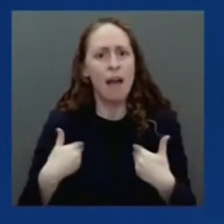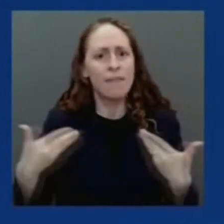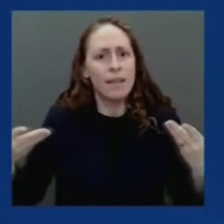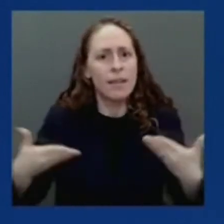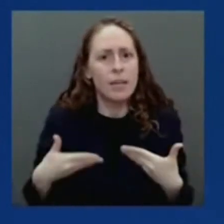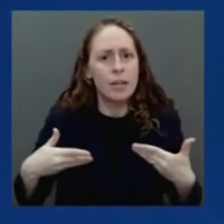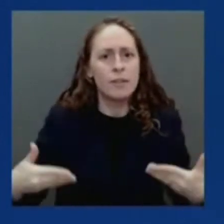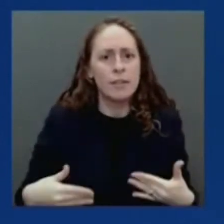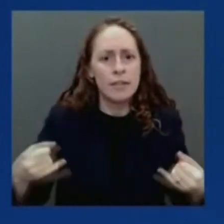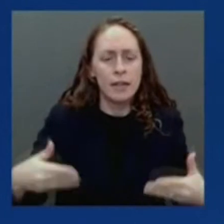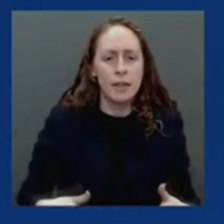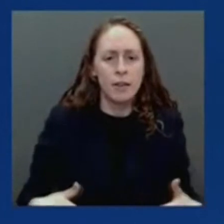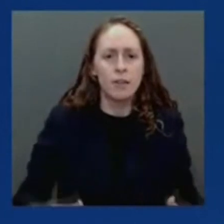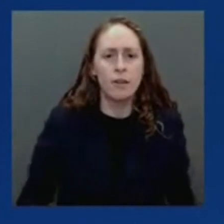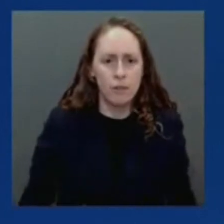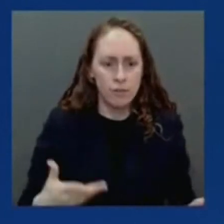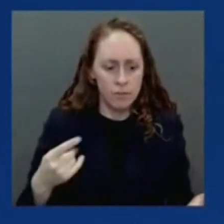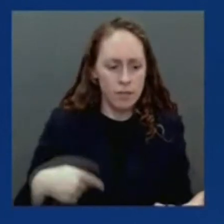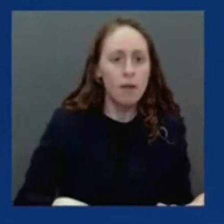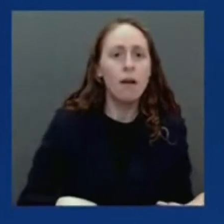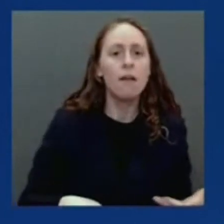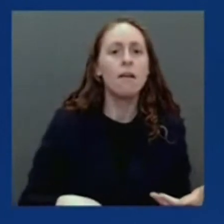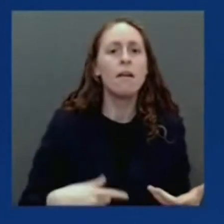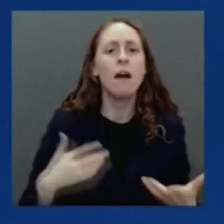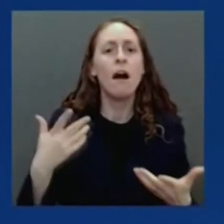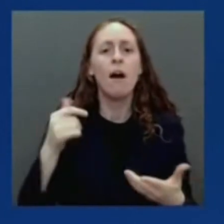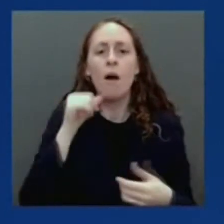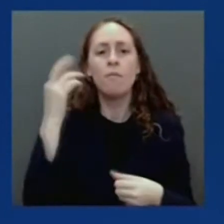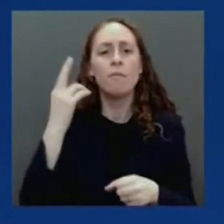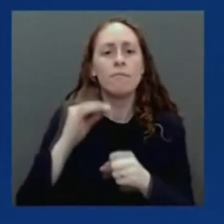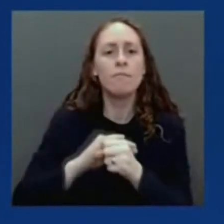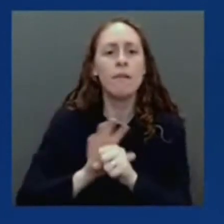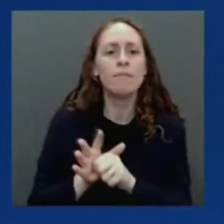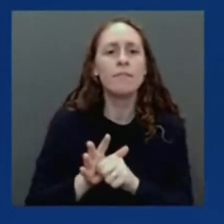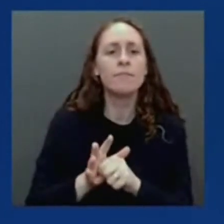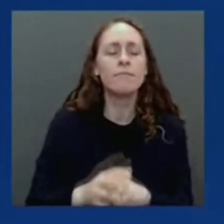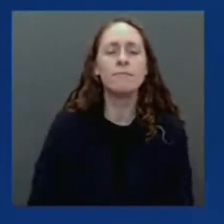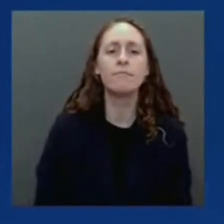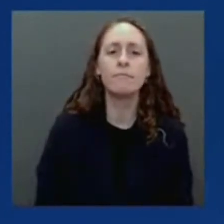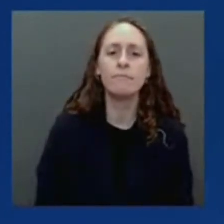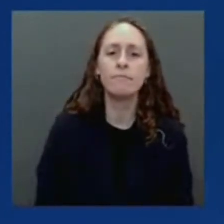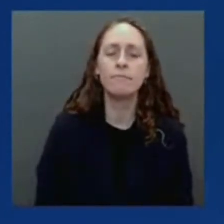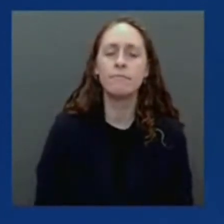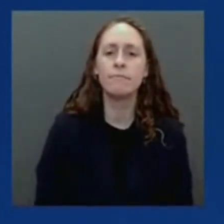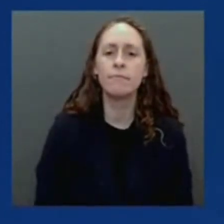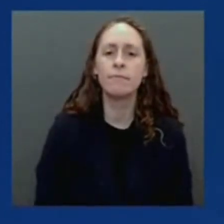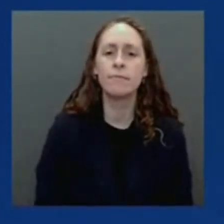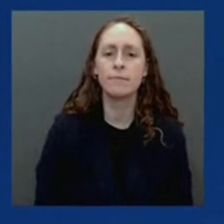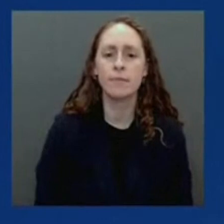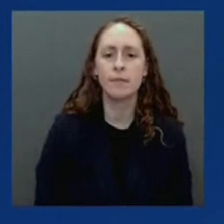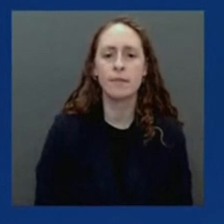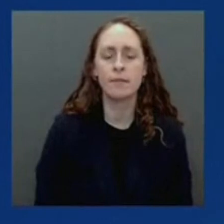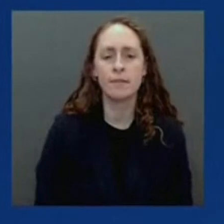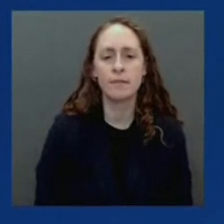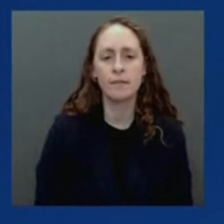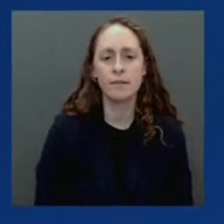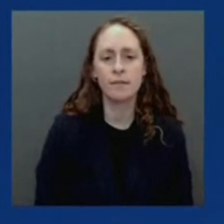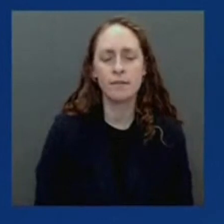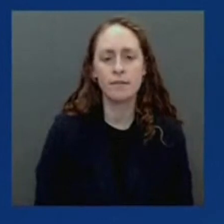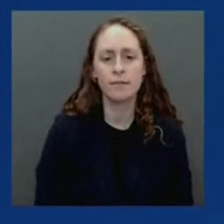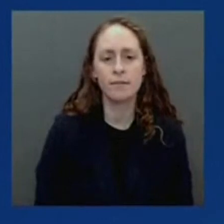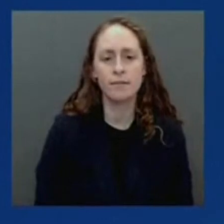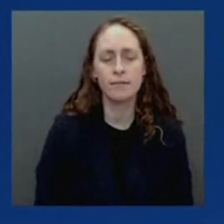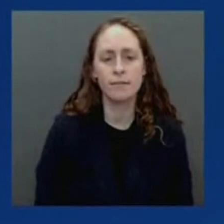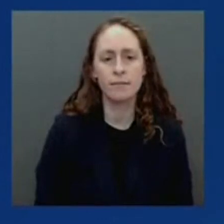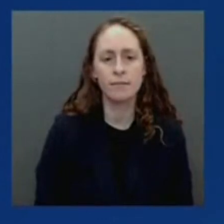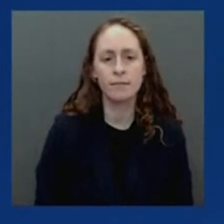been some suggestions that it is an aberrant inflammatory response, perhaps some element of autoimmunity,